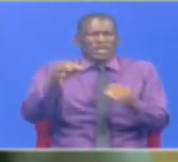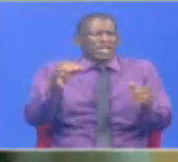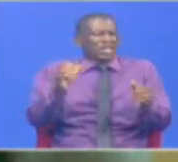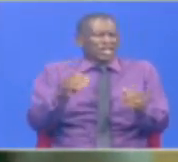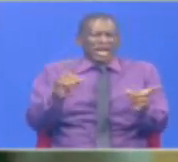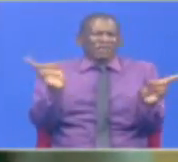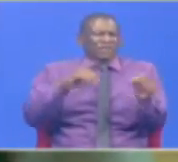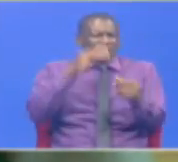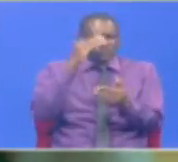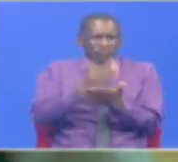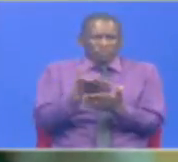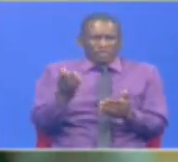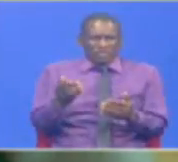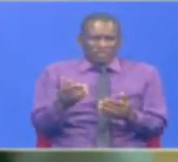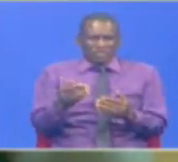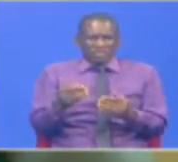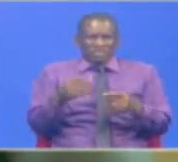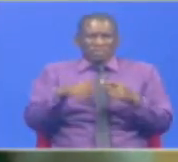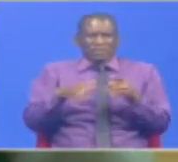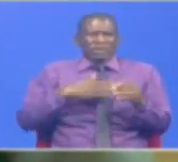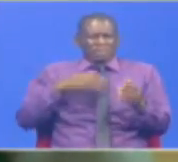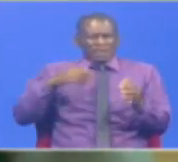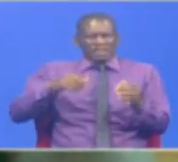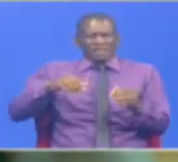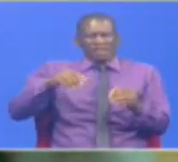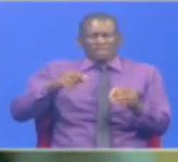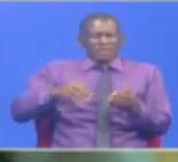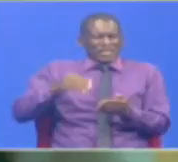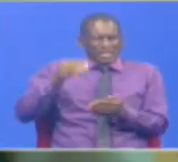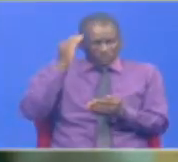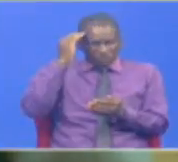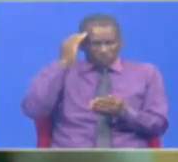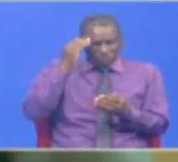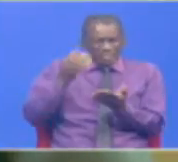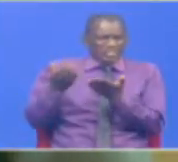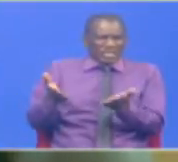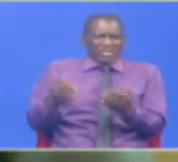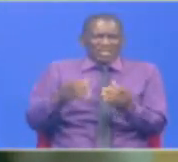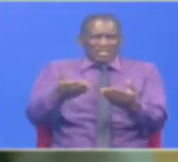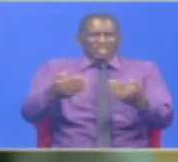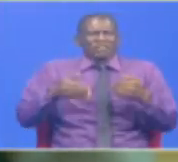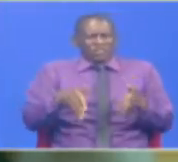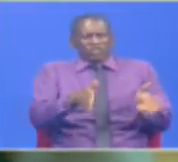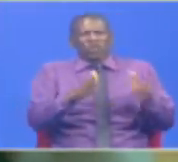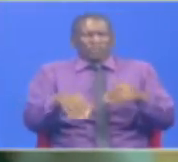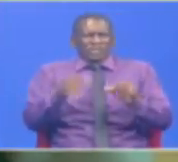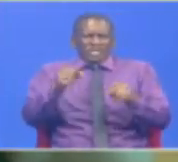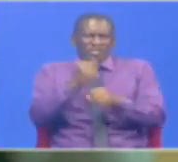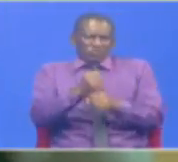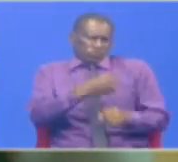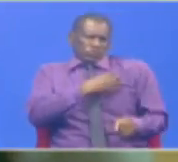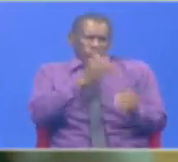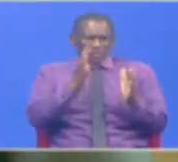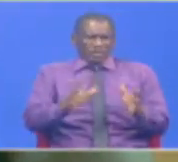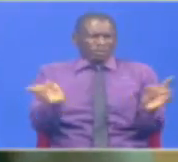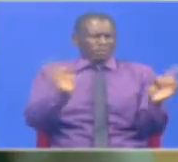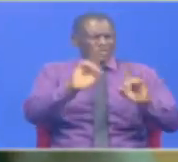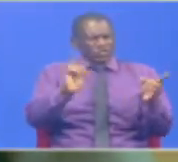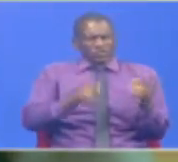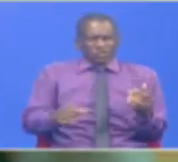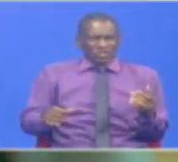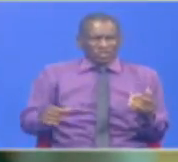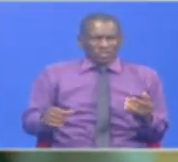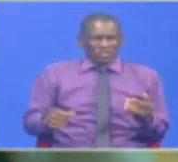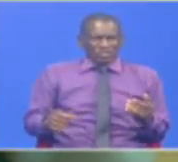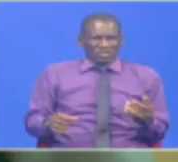Yeah. But astrophysics still lives in me. So given the opportunity and chance, maybe I can do consultancy, but not like